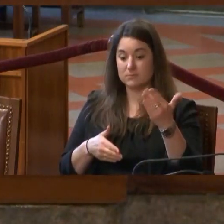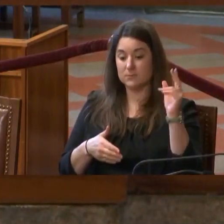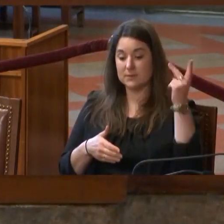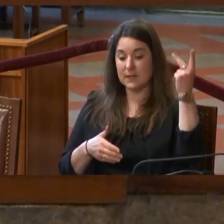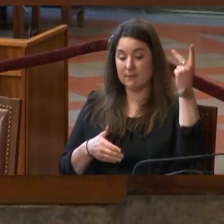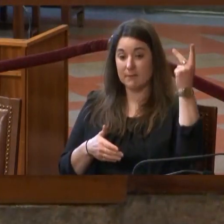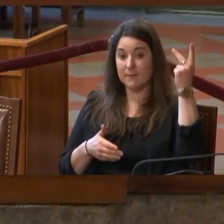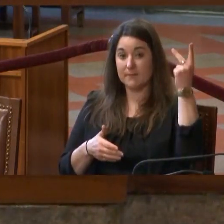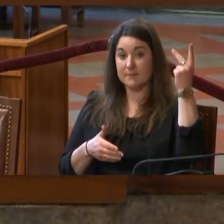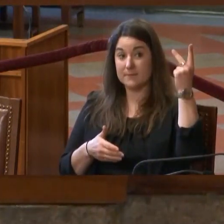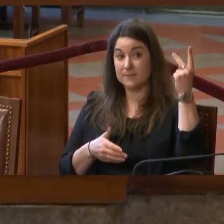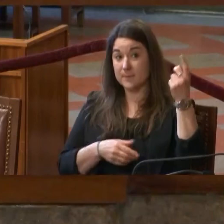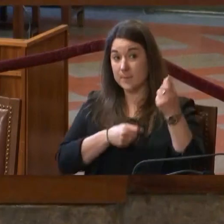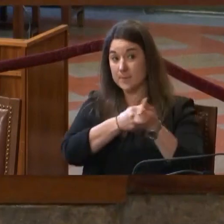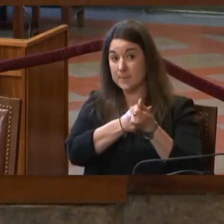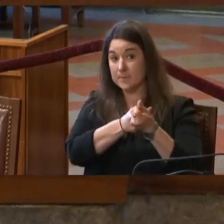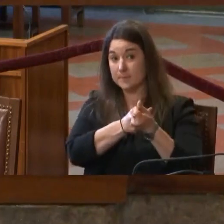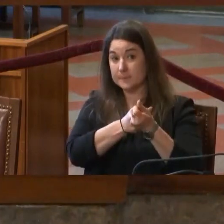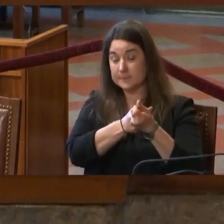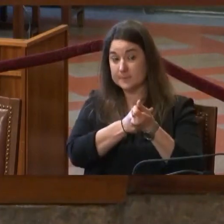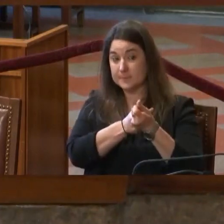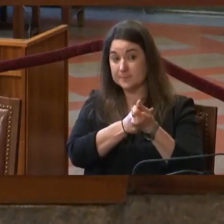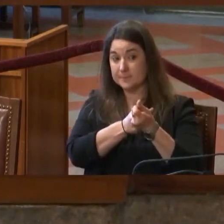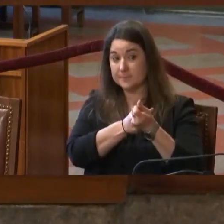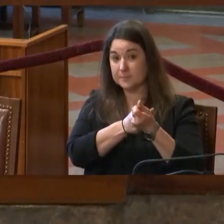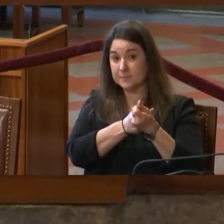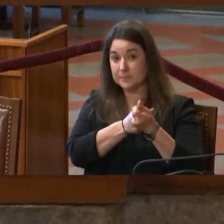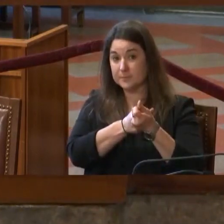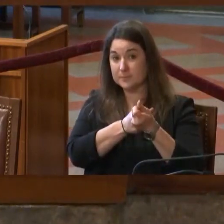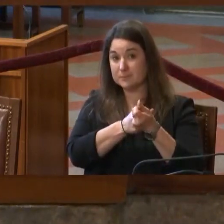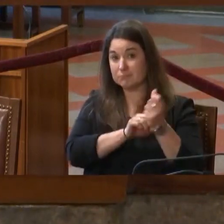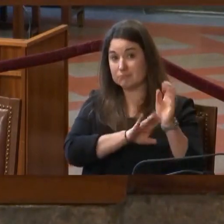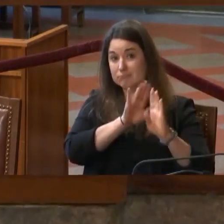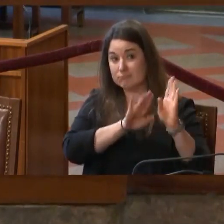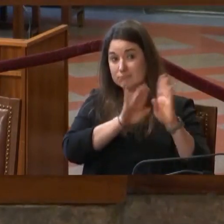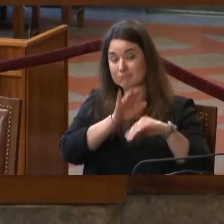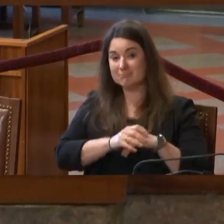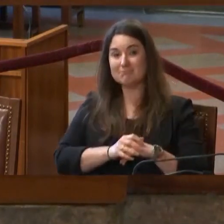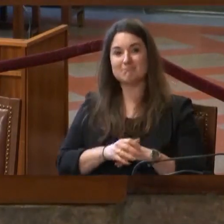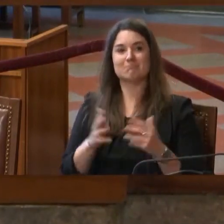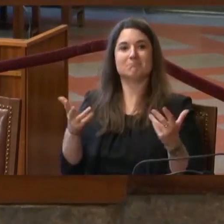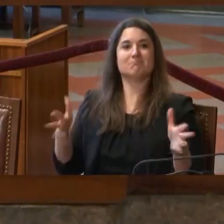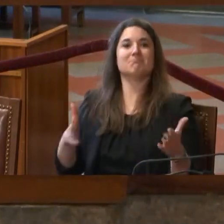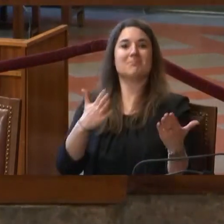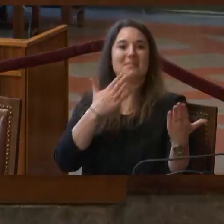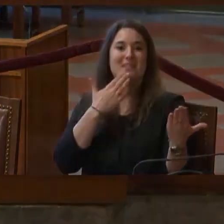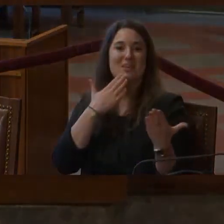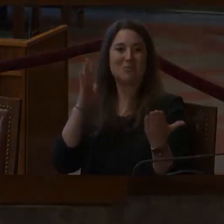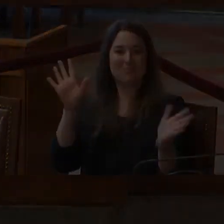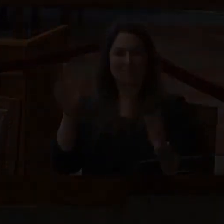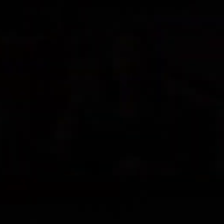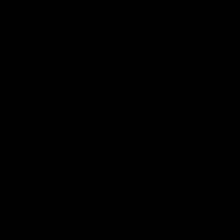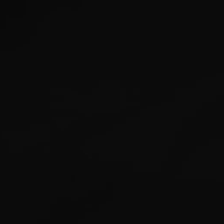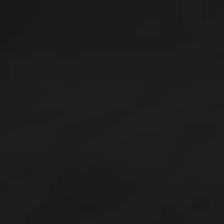Second. All those in favor? Aye. We are adjourned. Thank you all.